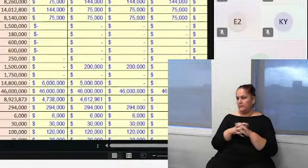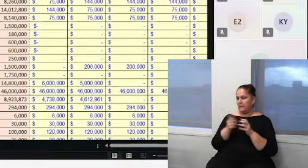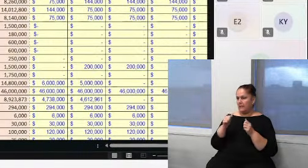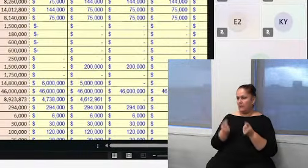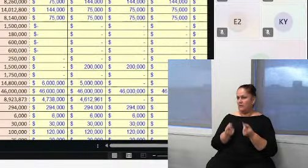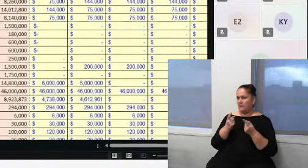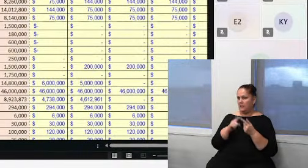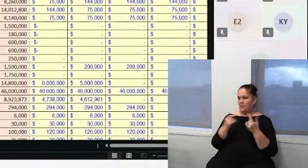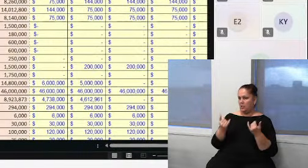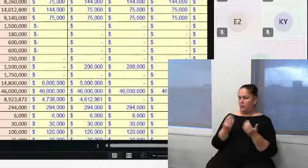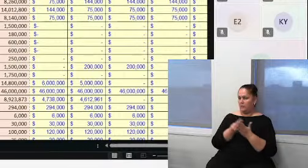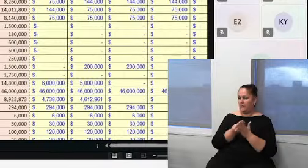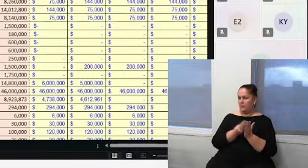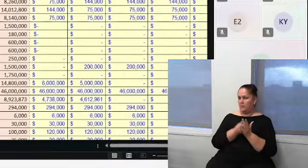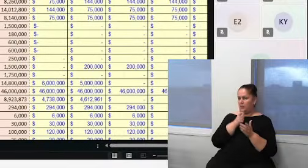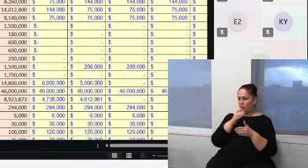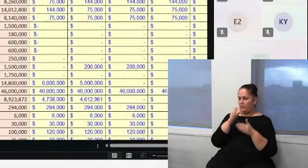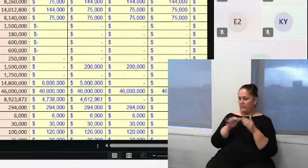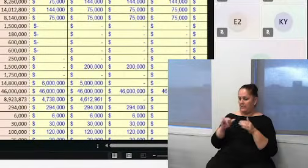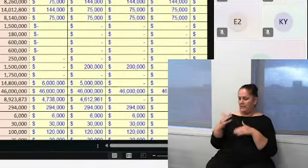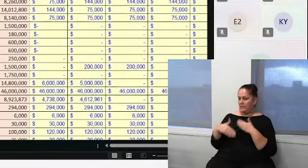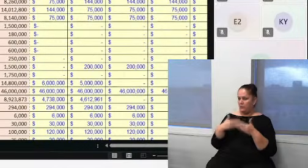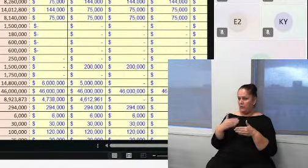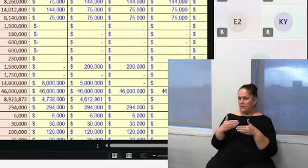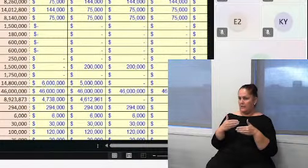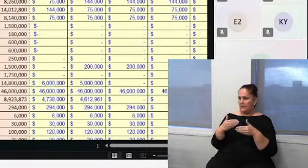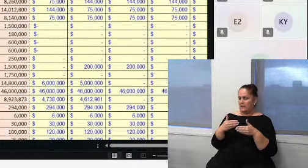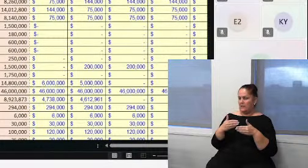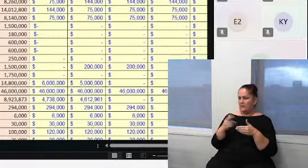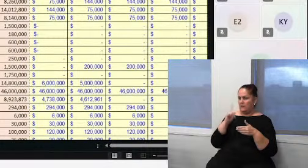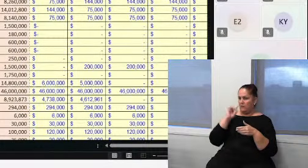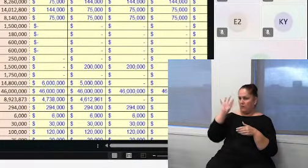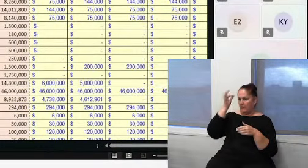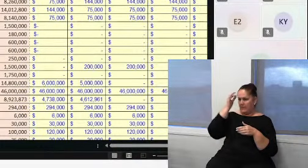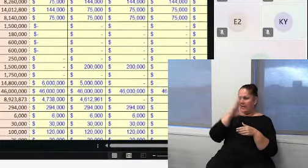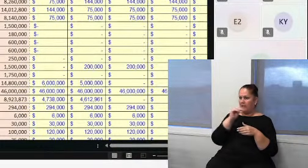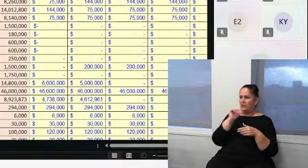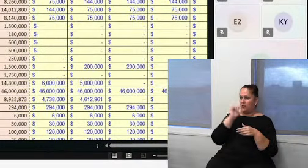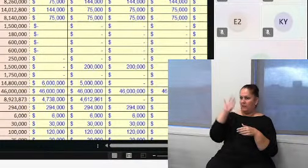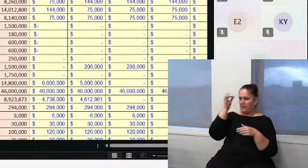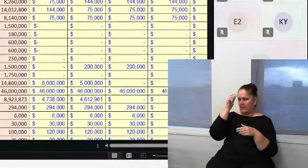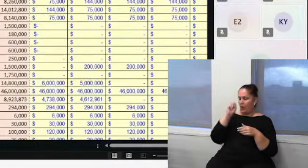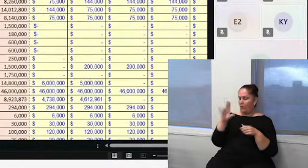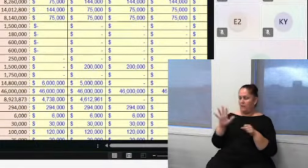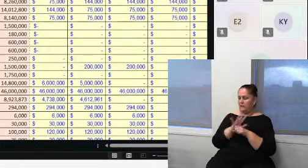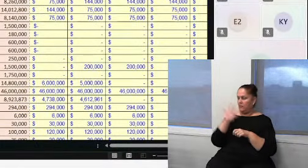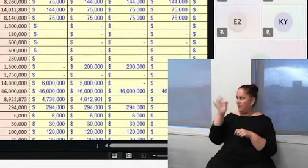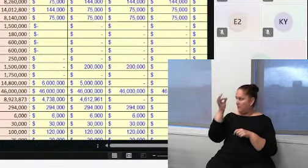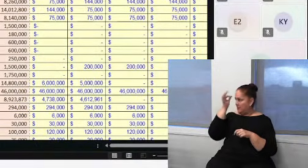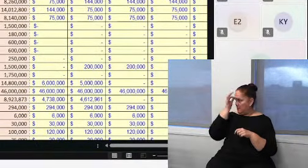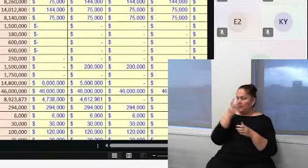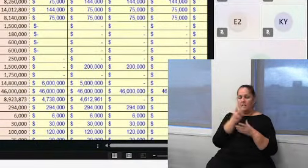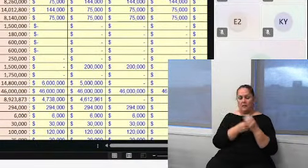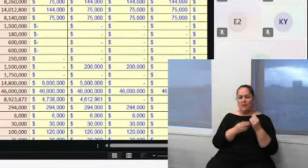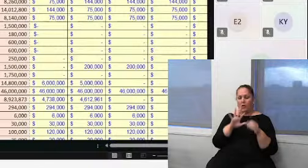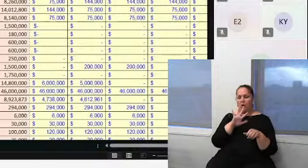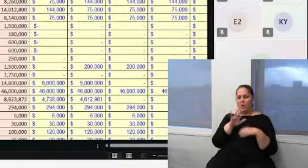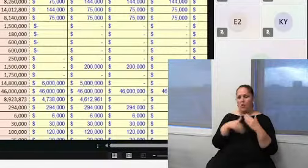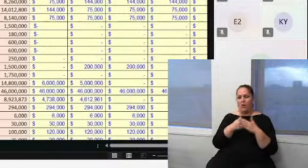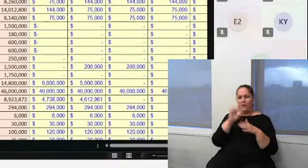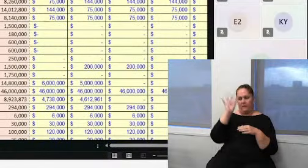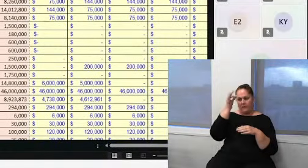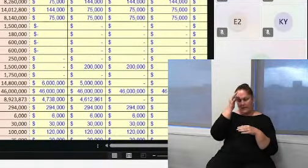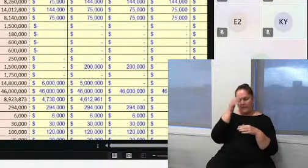And are there expenditures in the current budget for completing that process, both federal and non-federal, or is it all federal? So it's